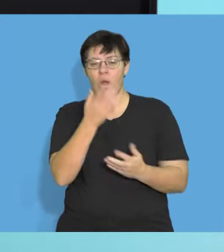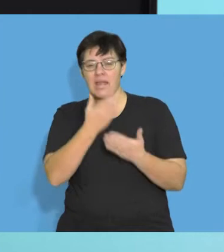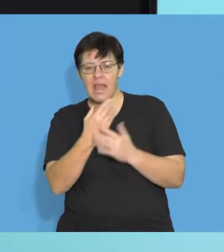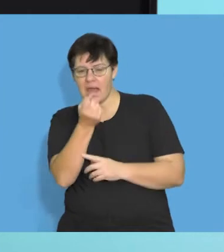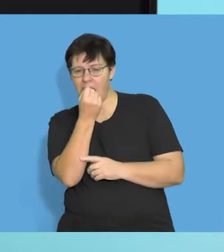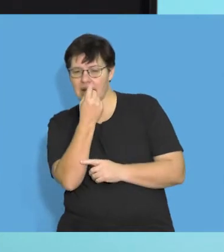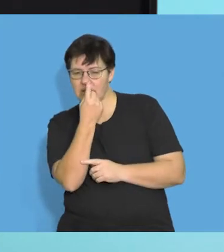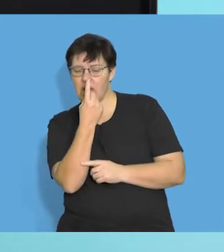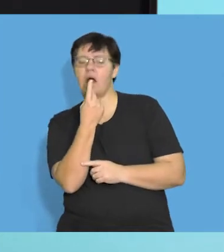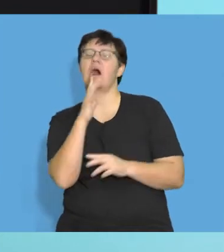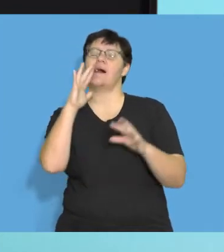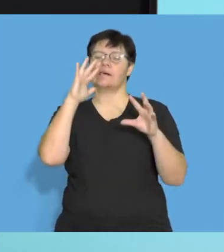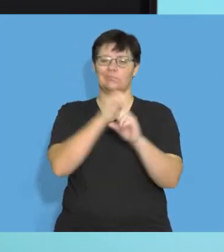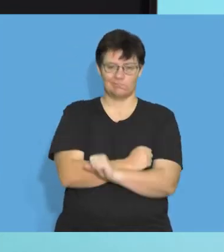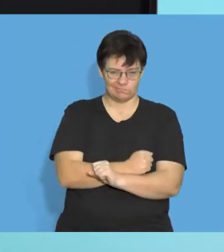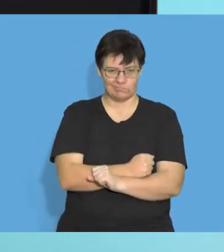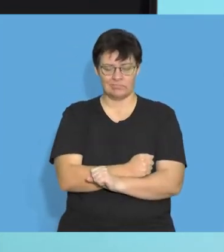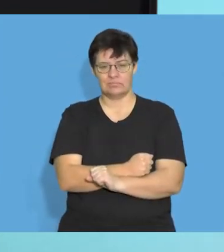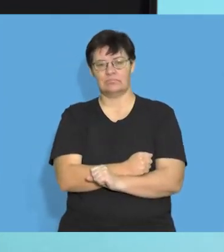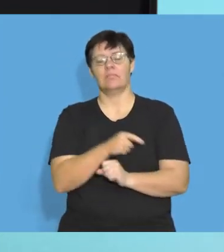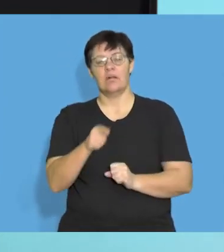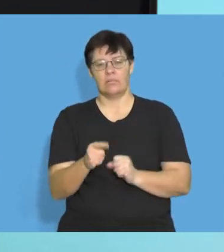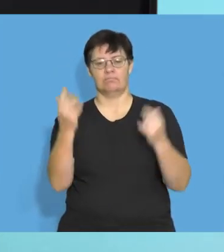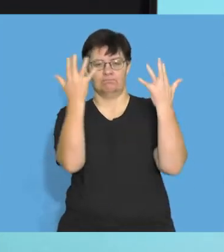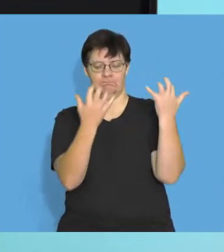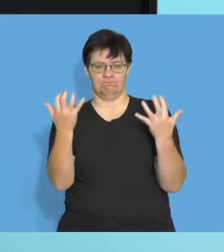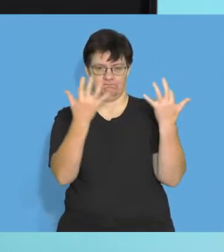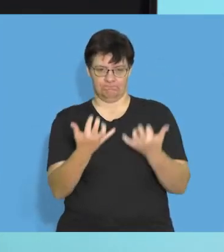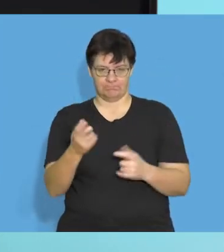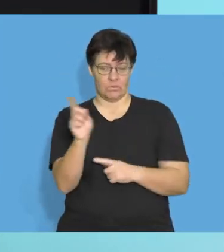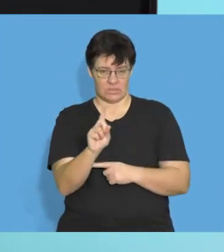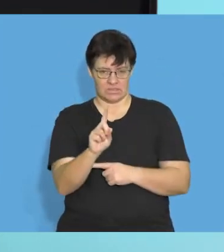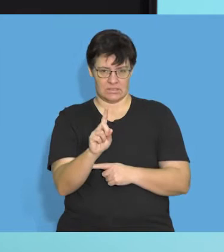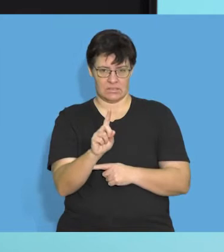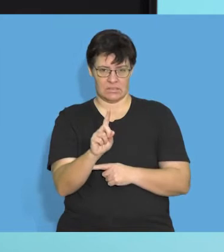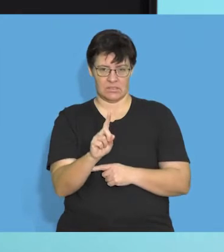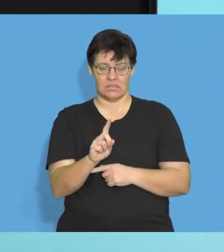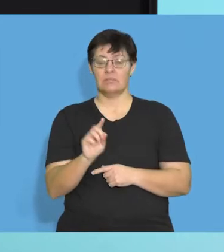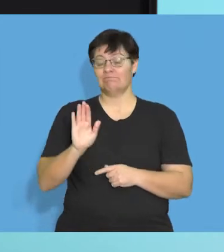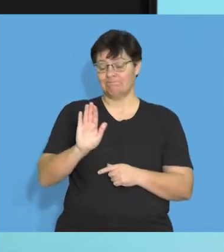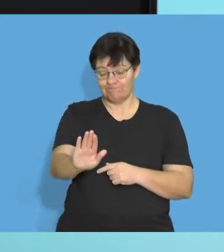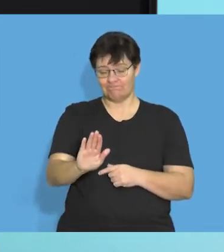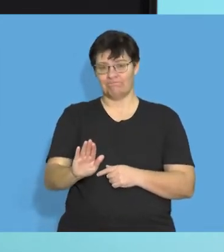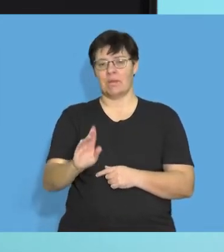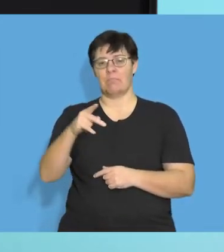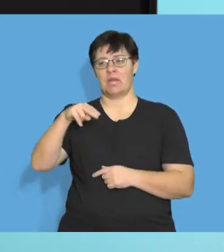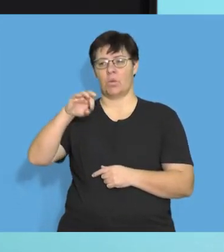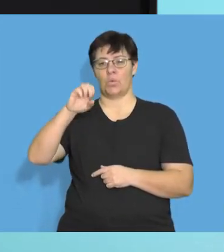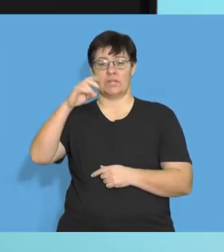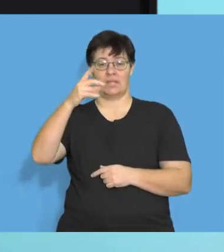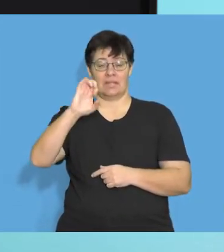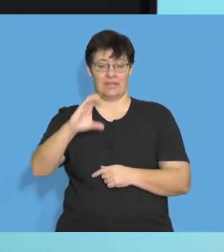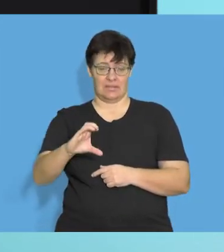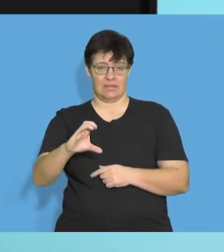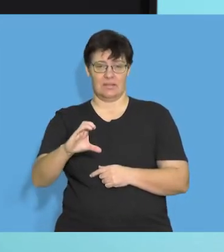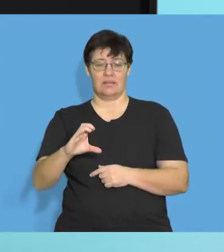and comprehend what it entails when we're working with the periodic inventory system. All right, so